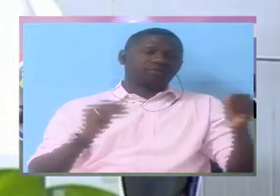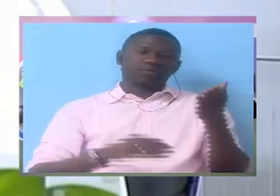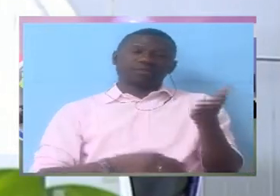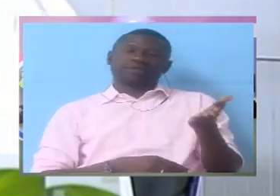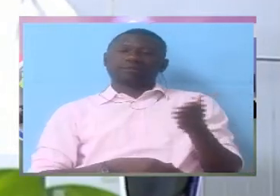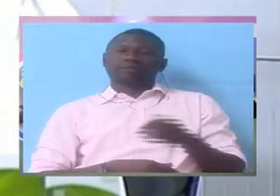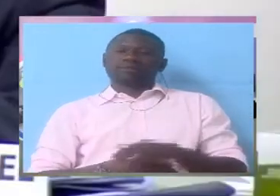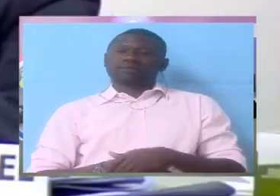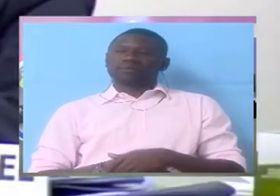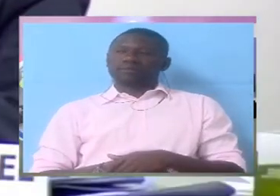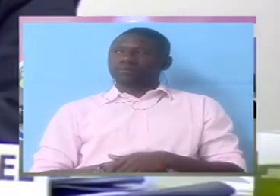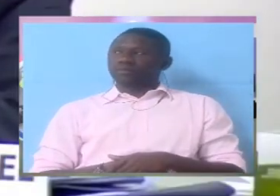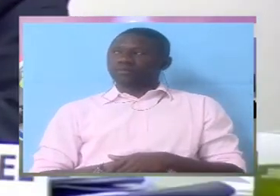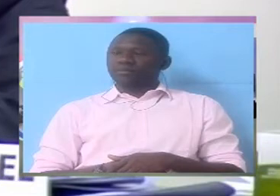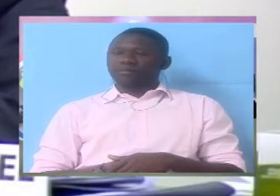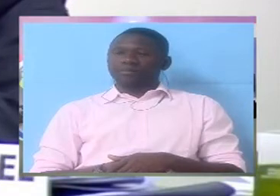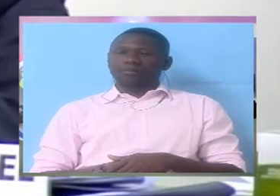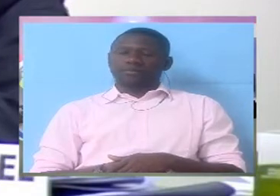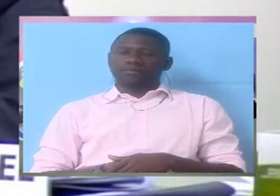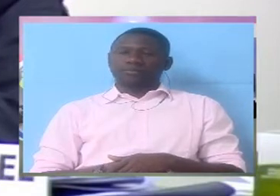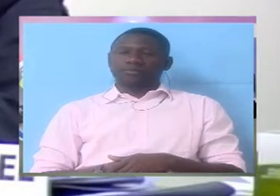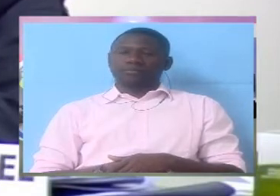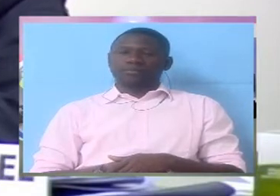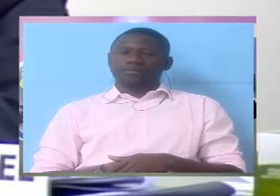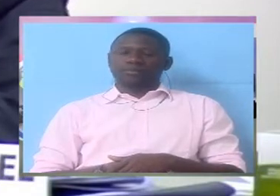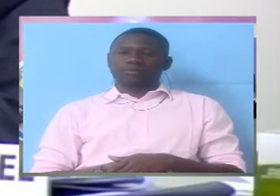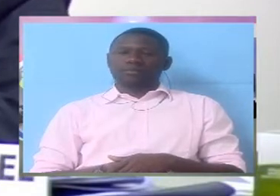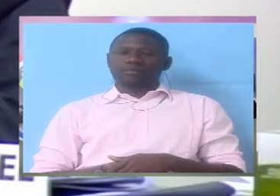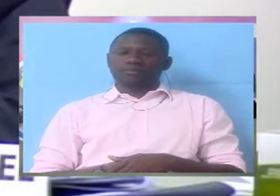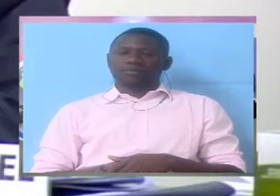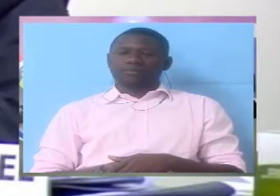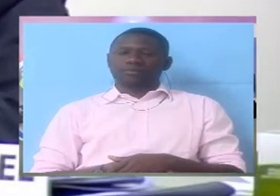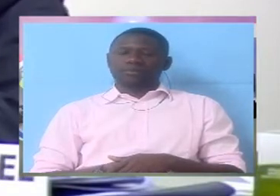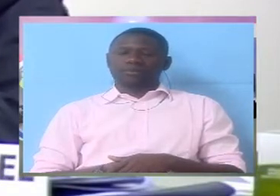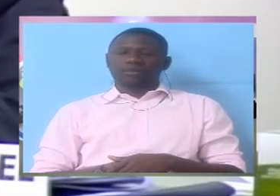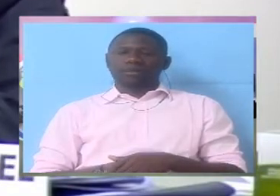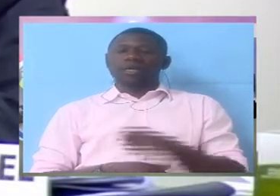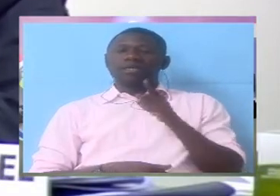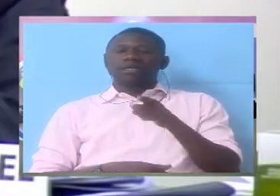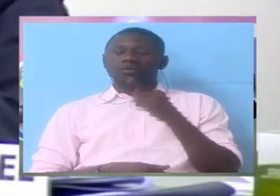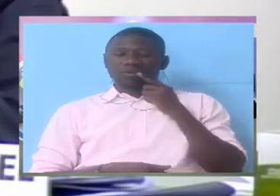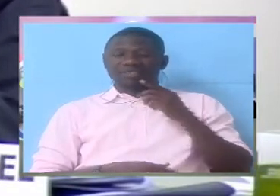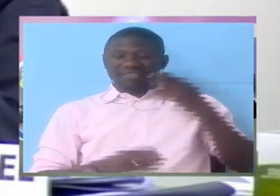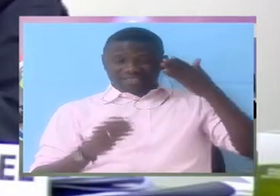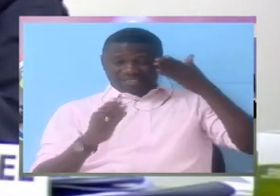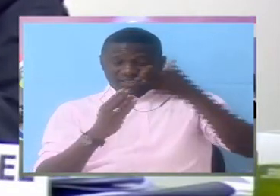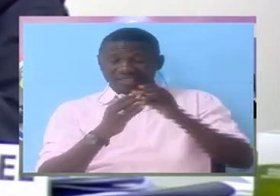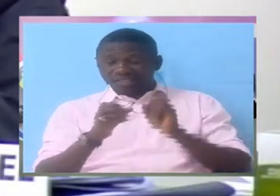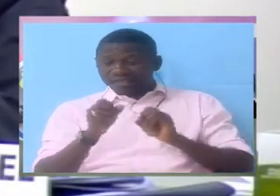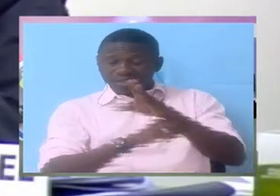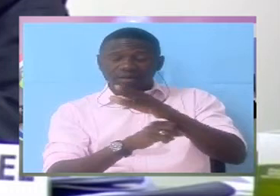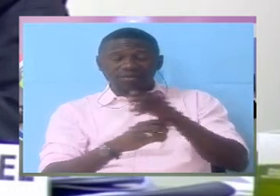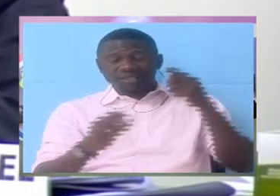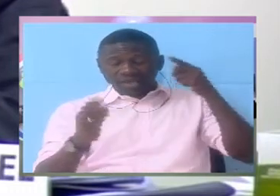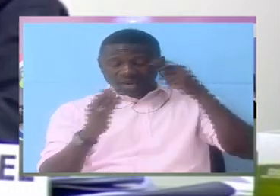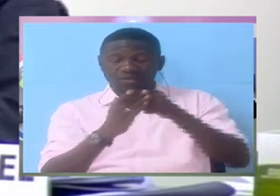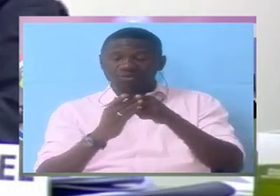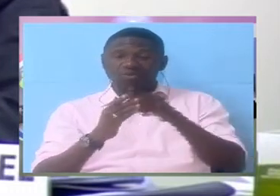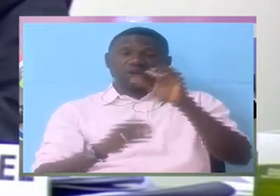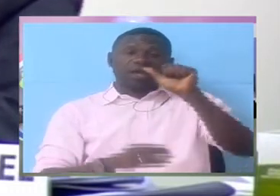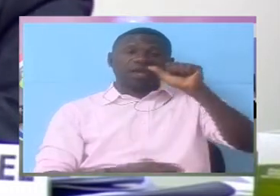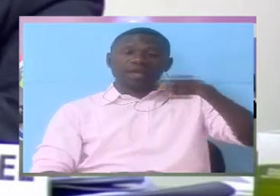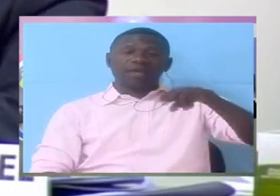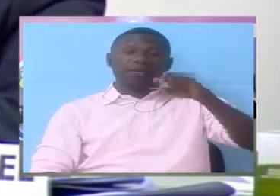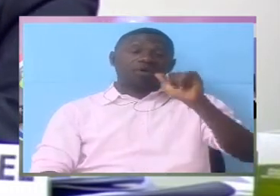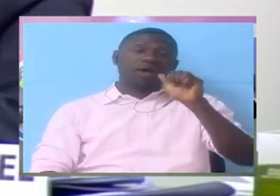That bit which is submitted directly to analysis, after the division has analyzed the information, would